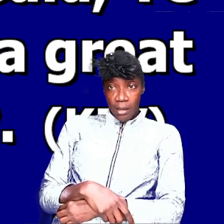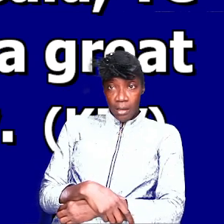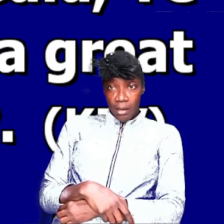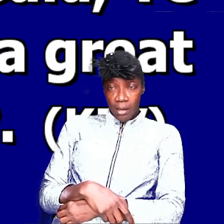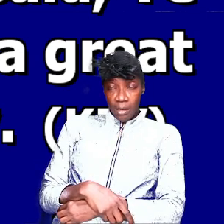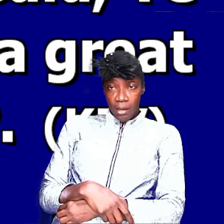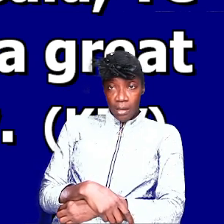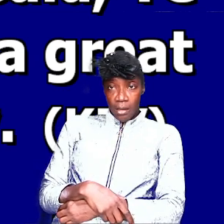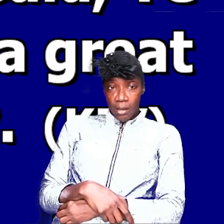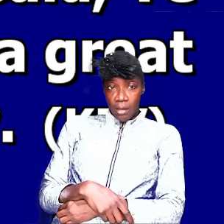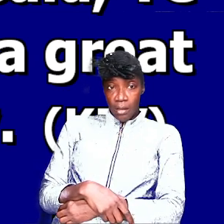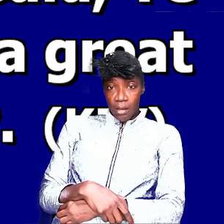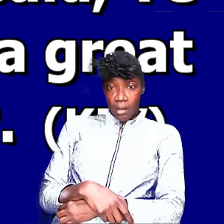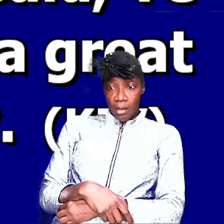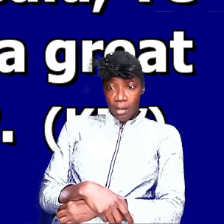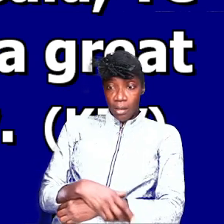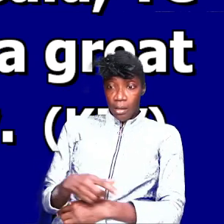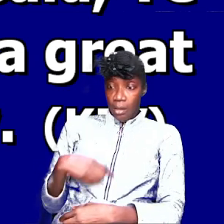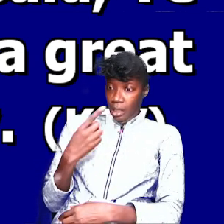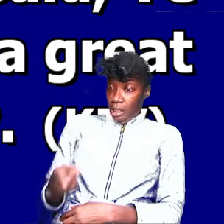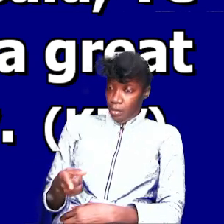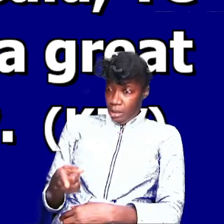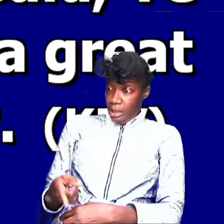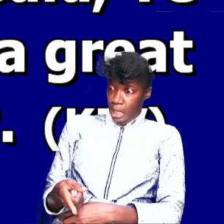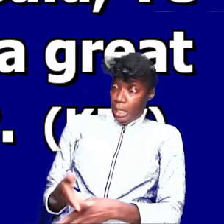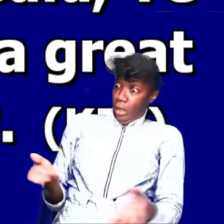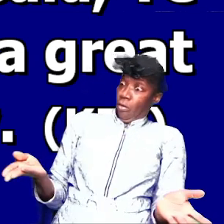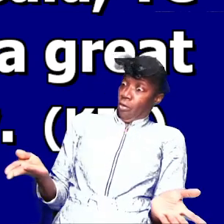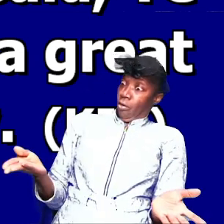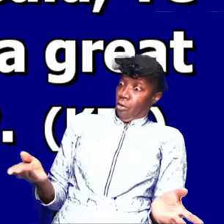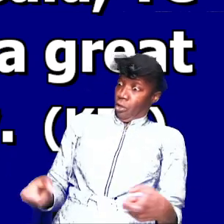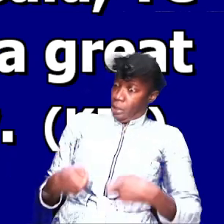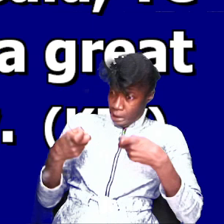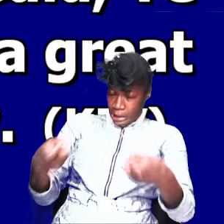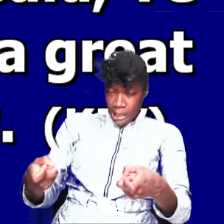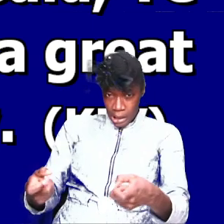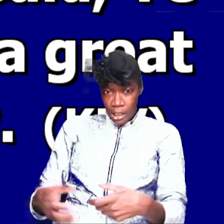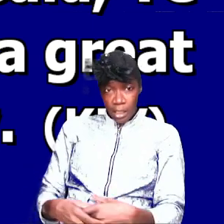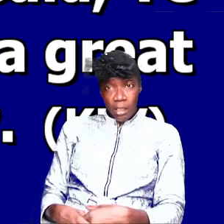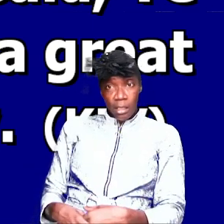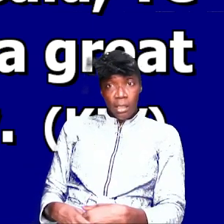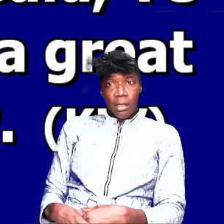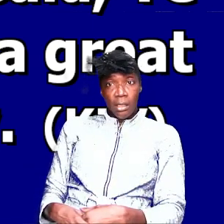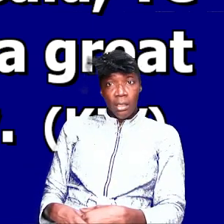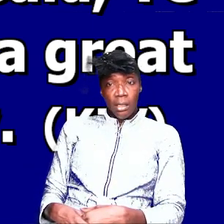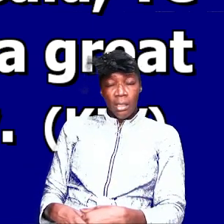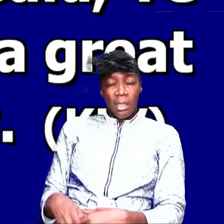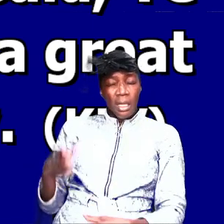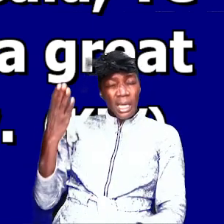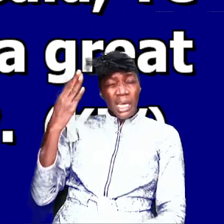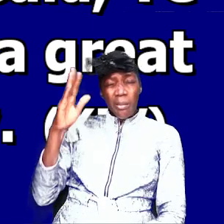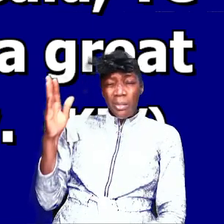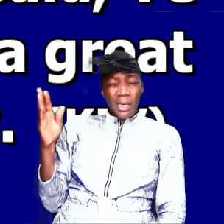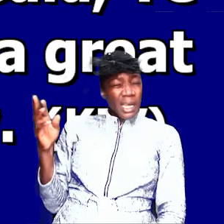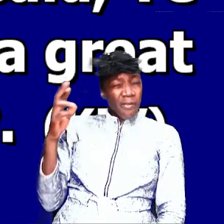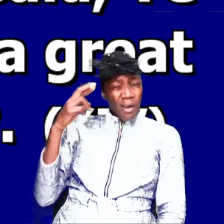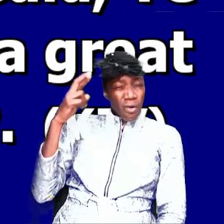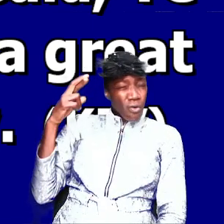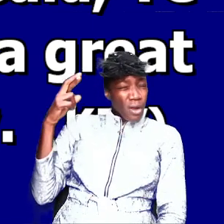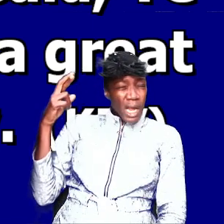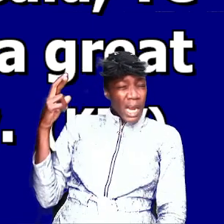So he was saying, my God, what a people. Look how the people sin. And he did not even